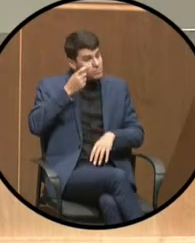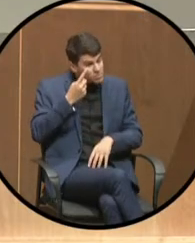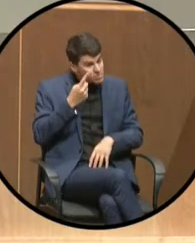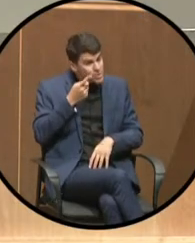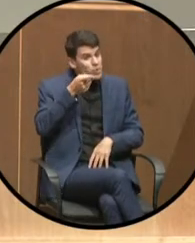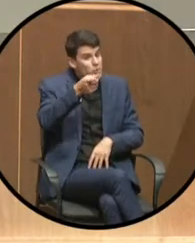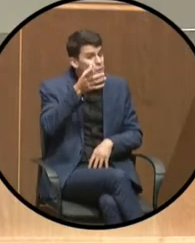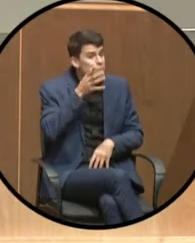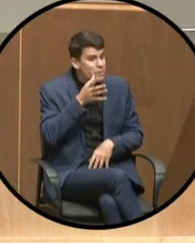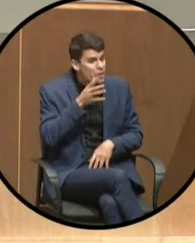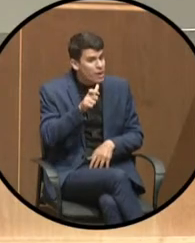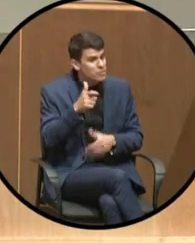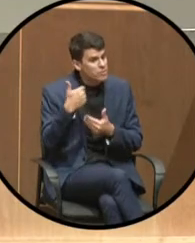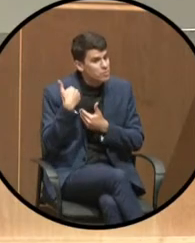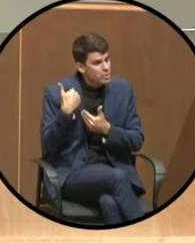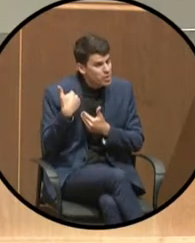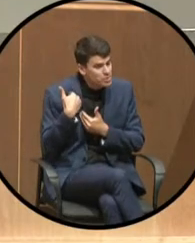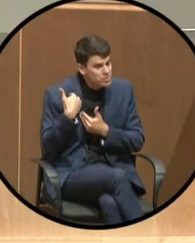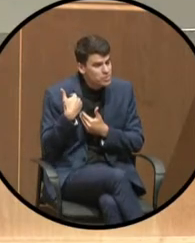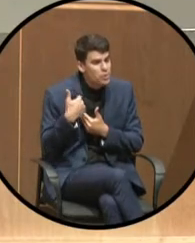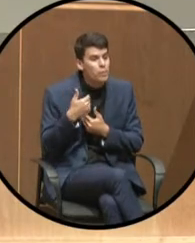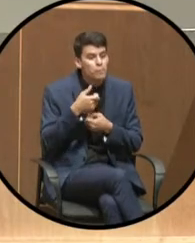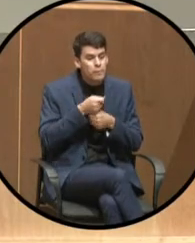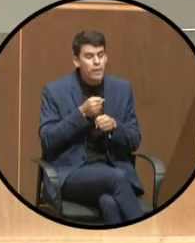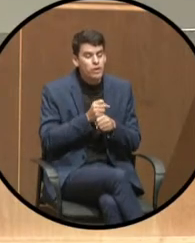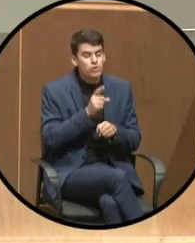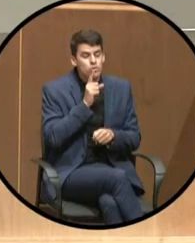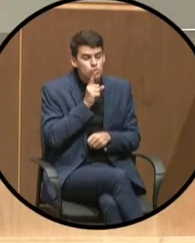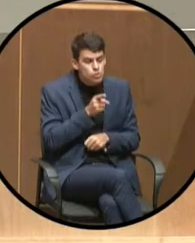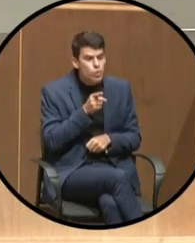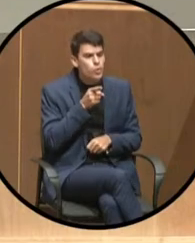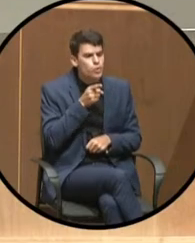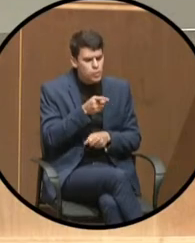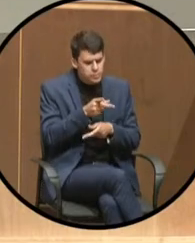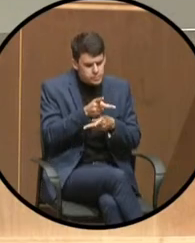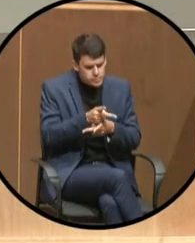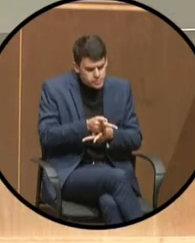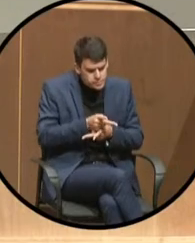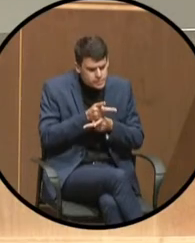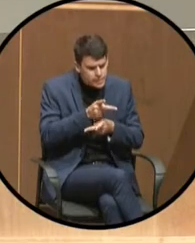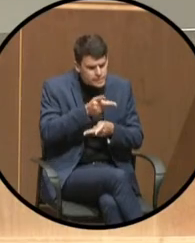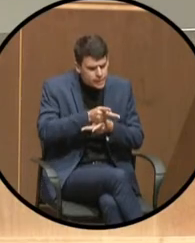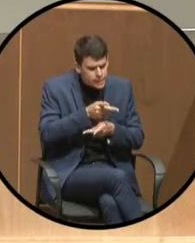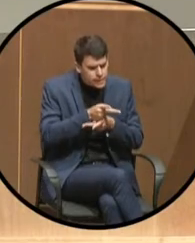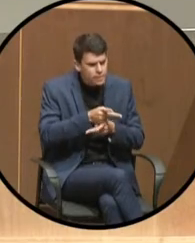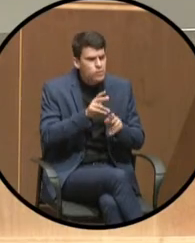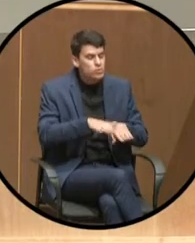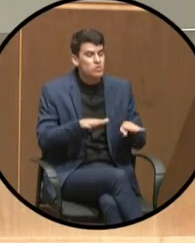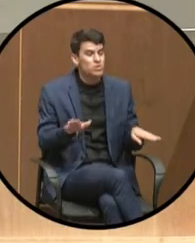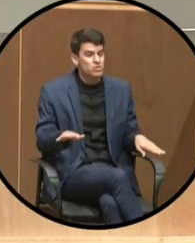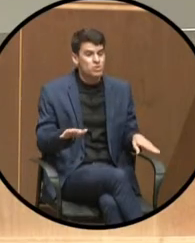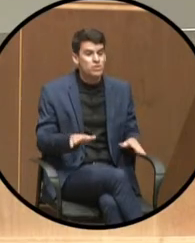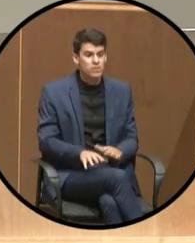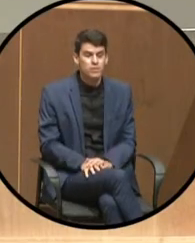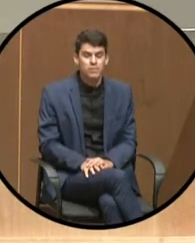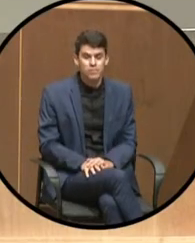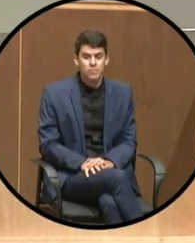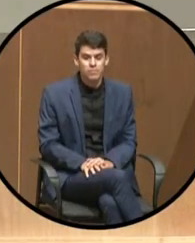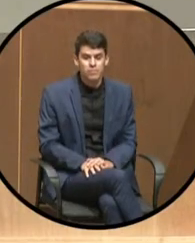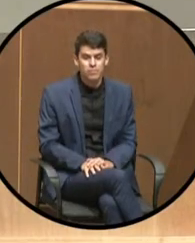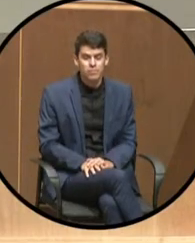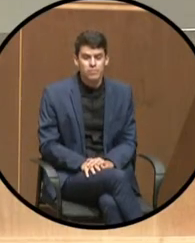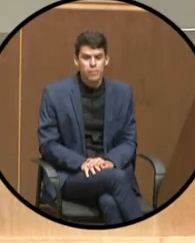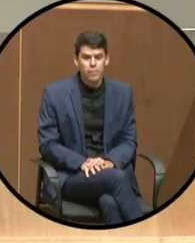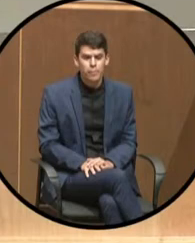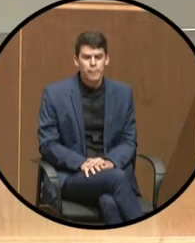parent to make sure that you are tending to your child. But again, for those parents who have the